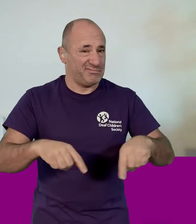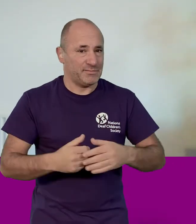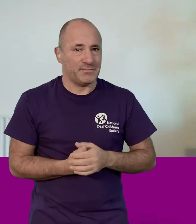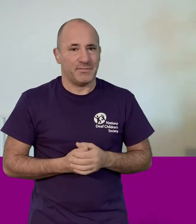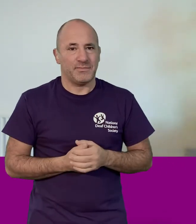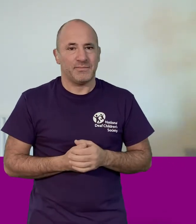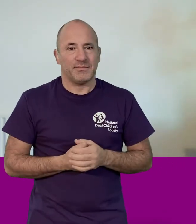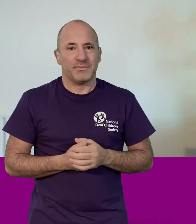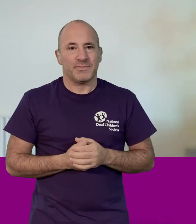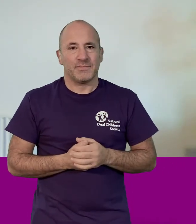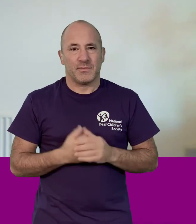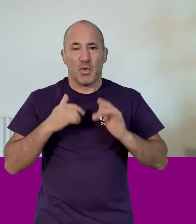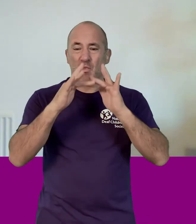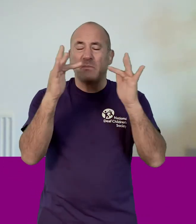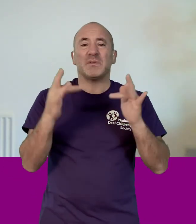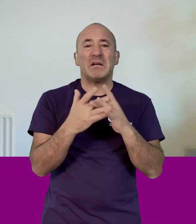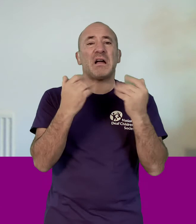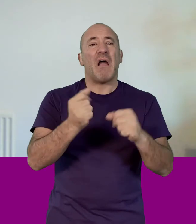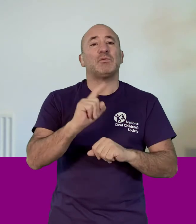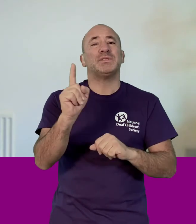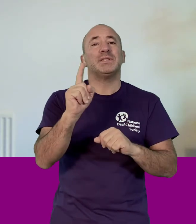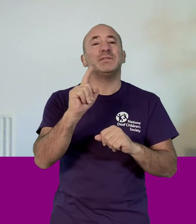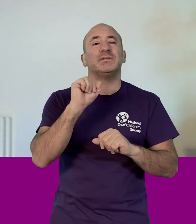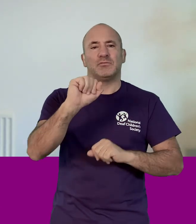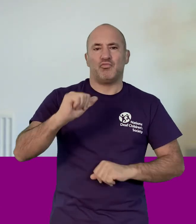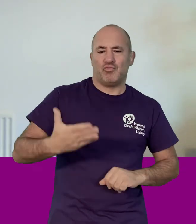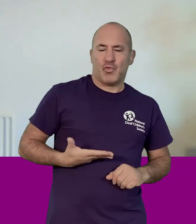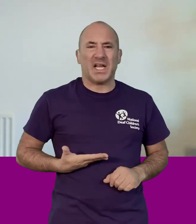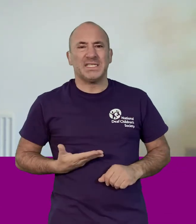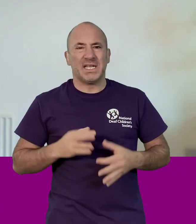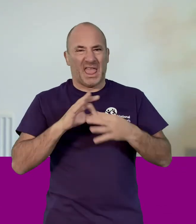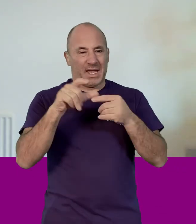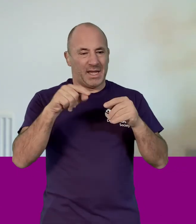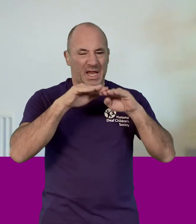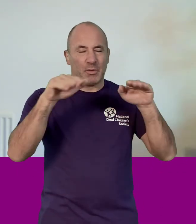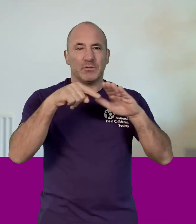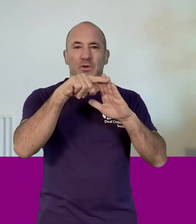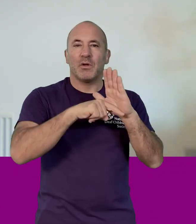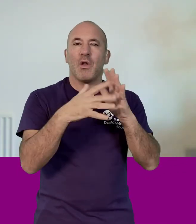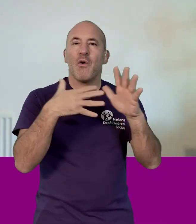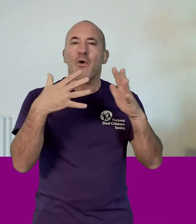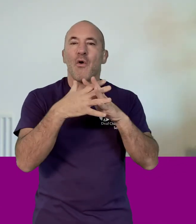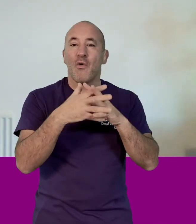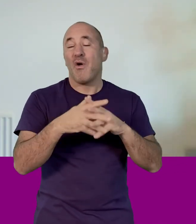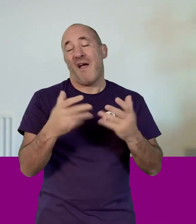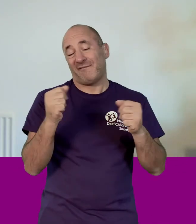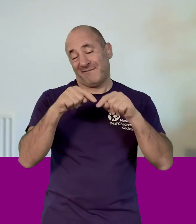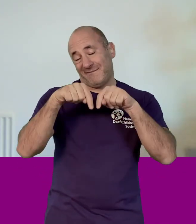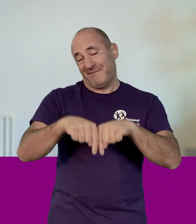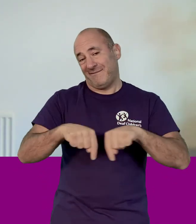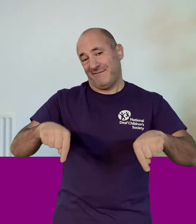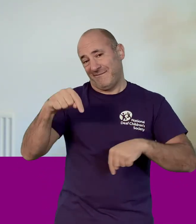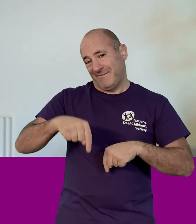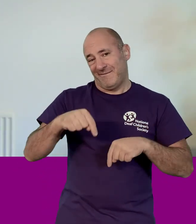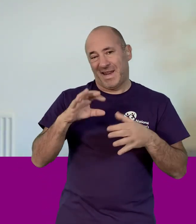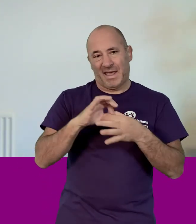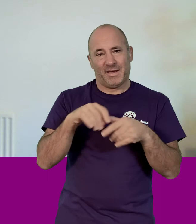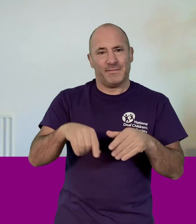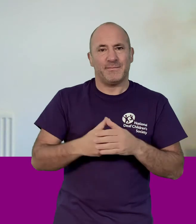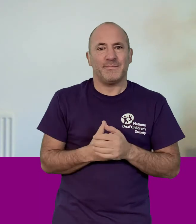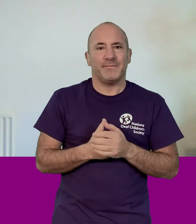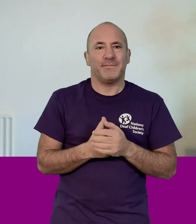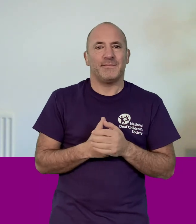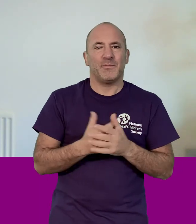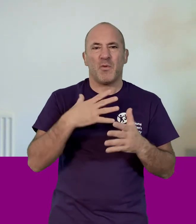also below. Our website also has information about your rights under equality laws. Again, you can see this below.